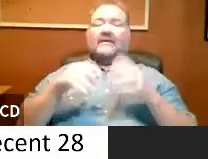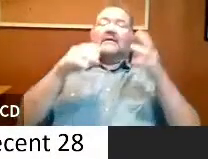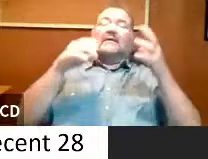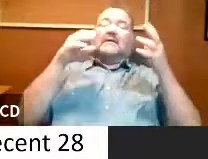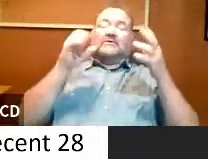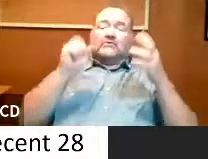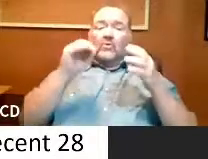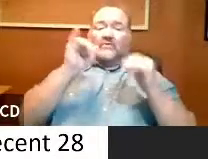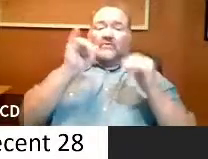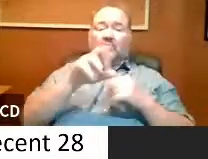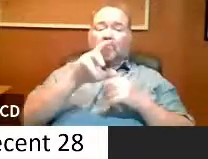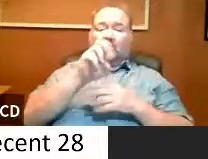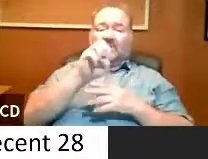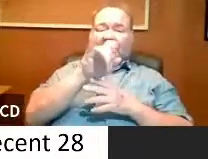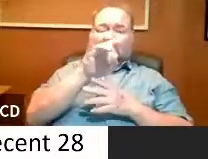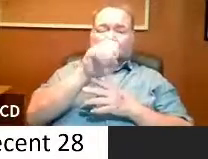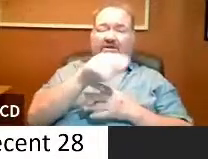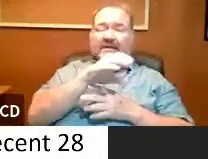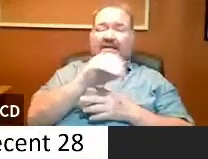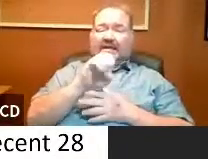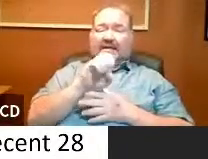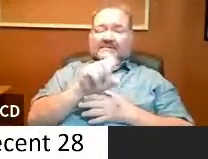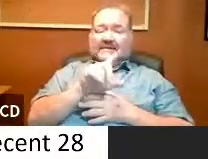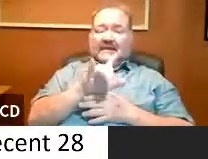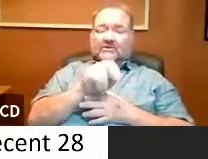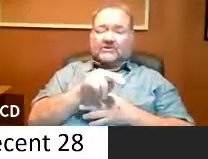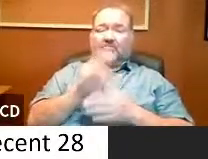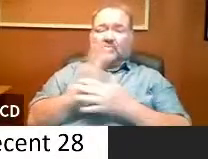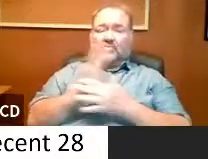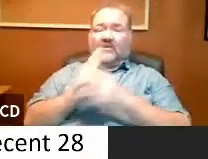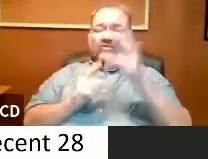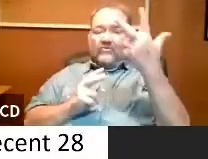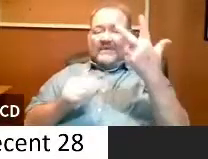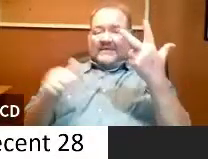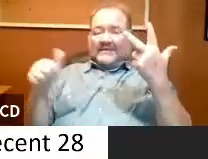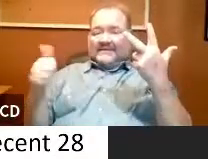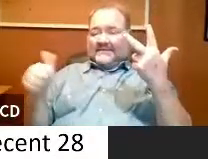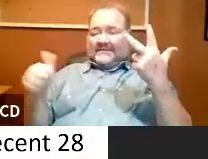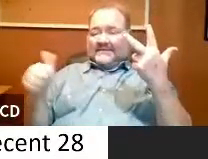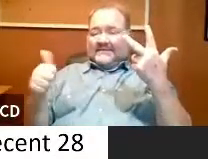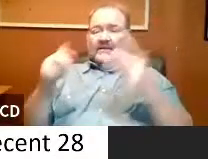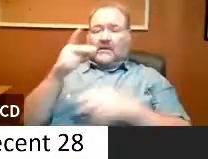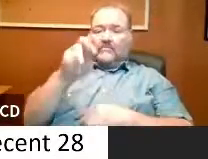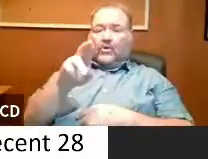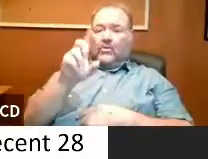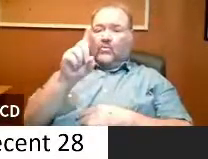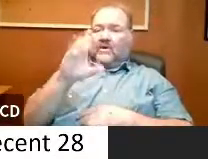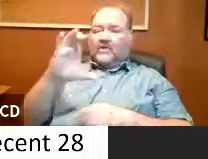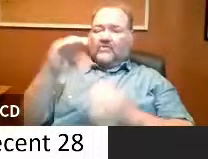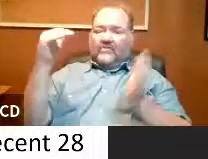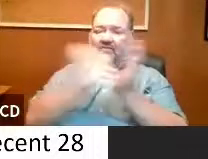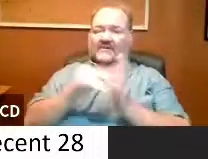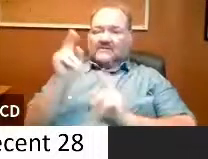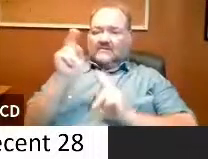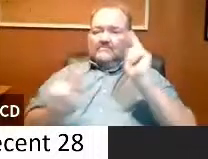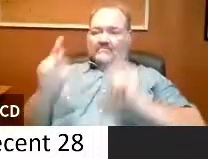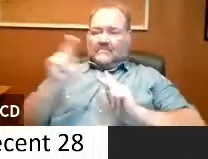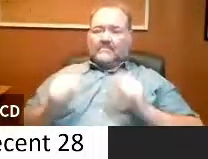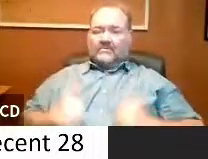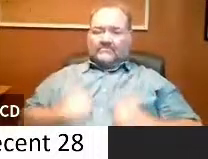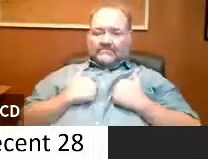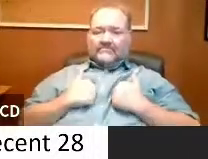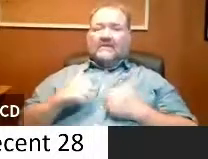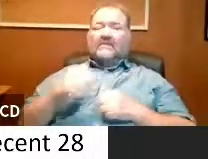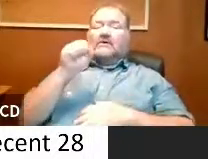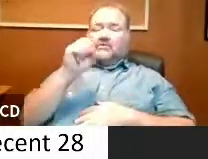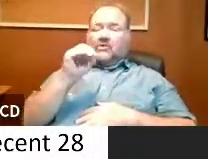recession barrier and escalation barrier between 3 and 10 cases per 100,000 residents. So for recession barrier, we would look